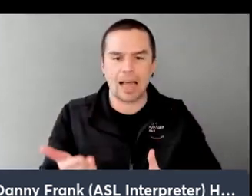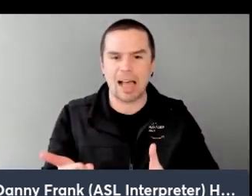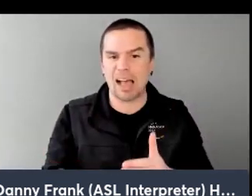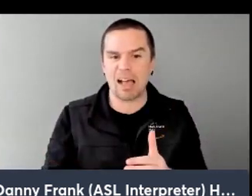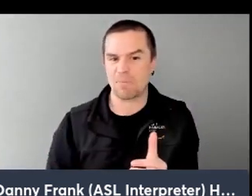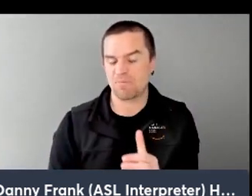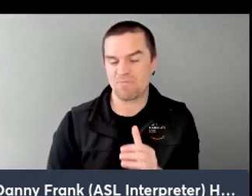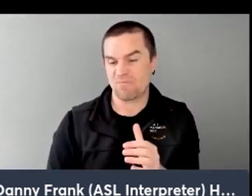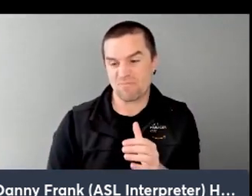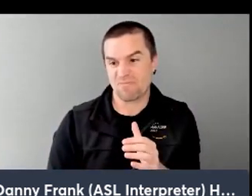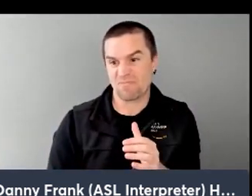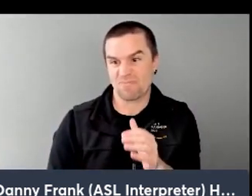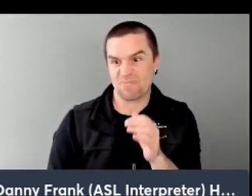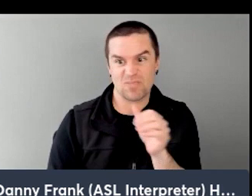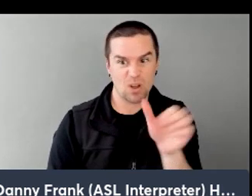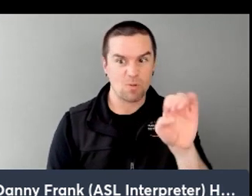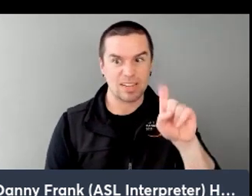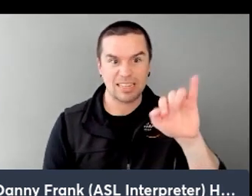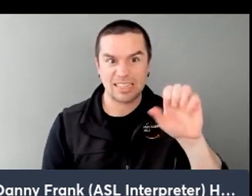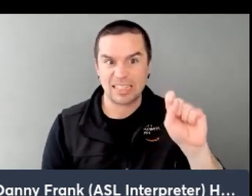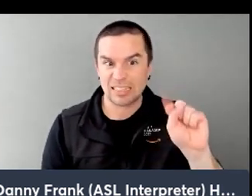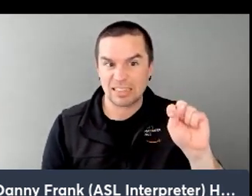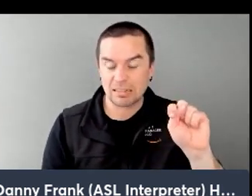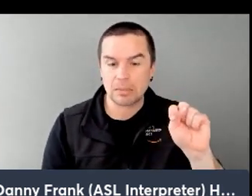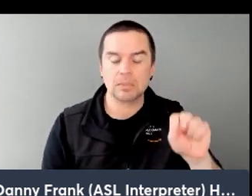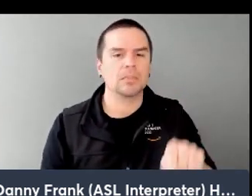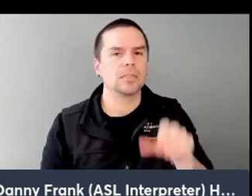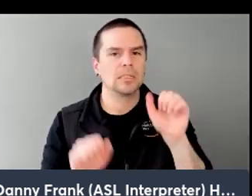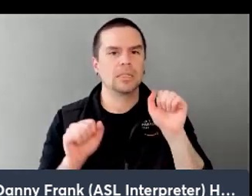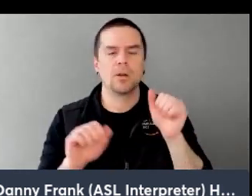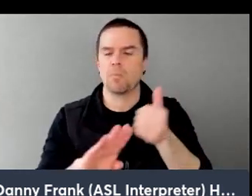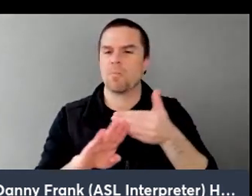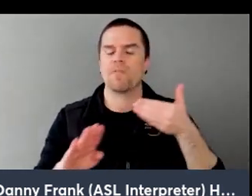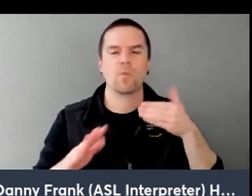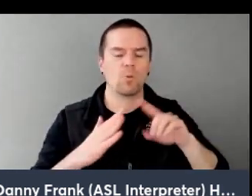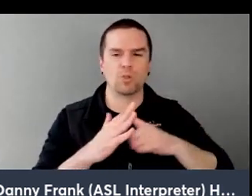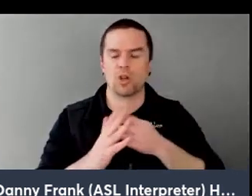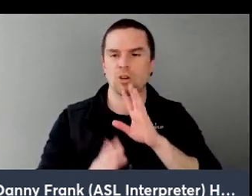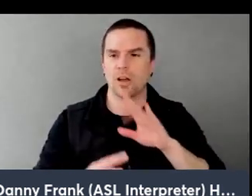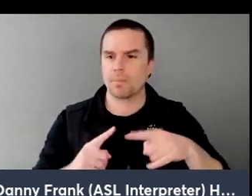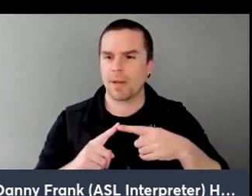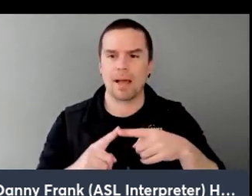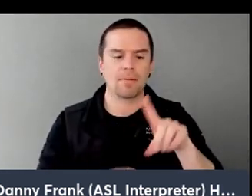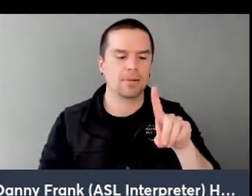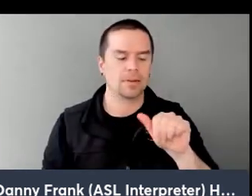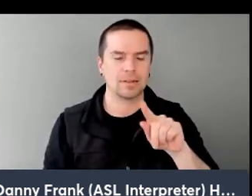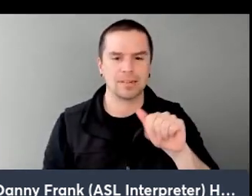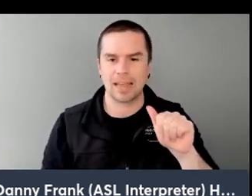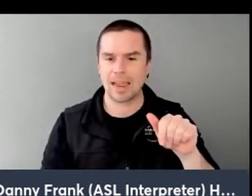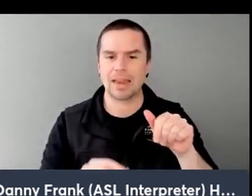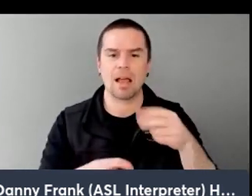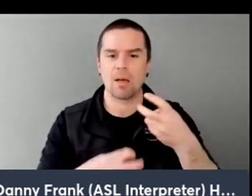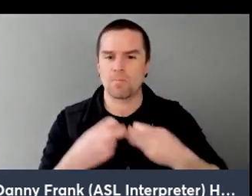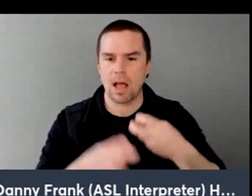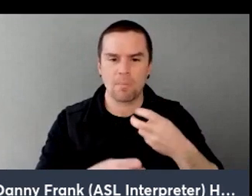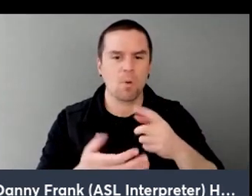you walk us through, before we even start getting into the data problem, what are some of the perception tasks that people are out there